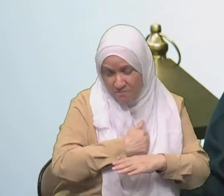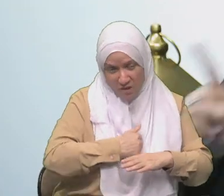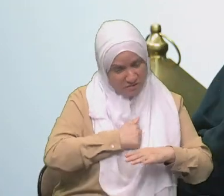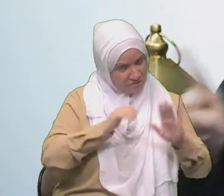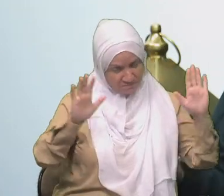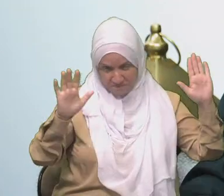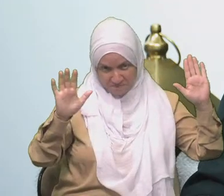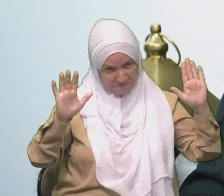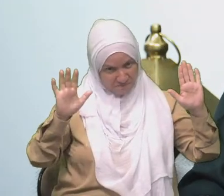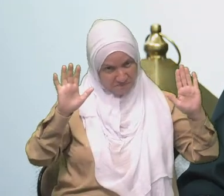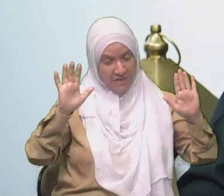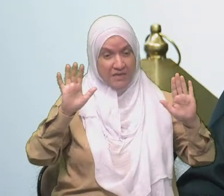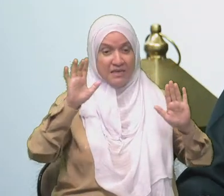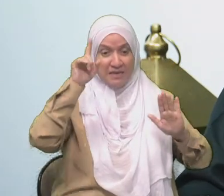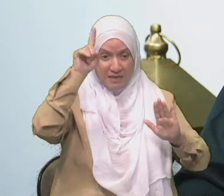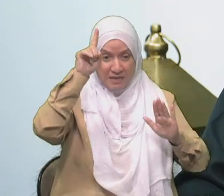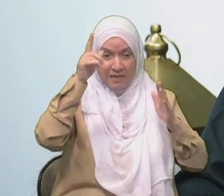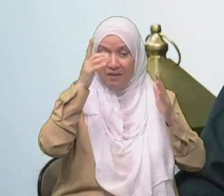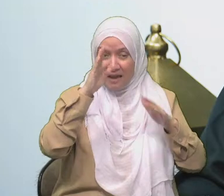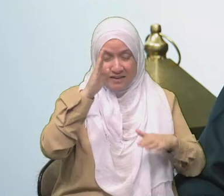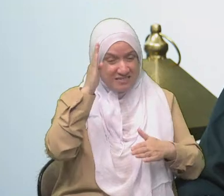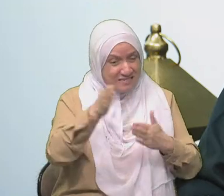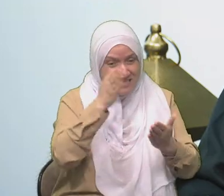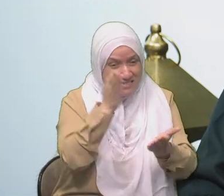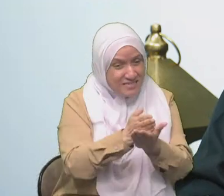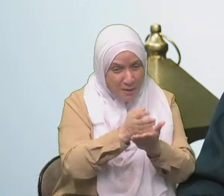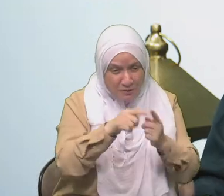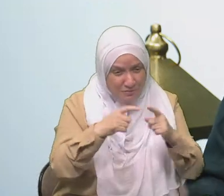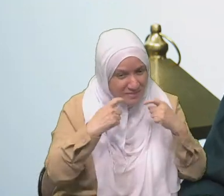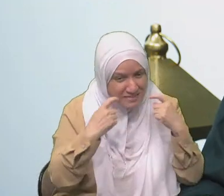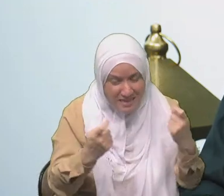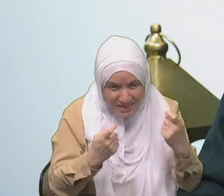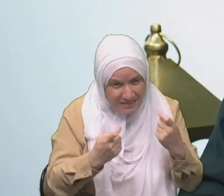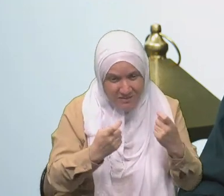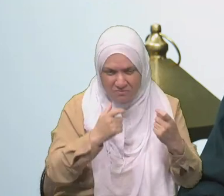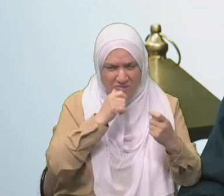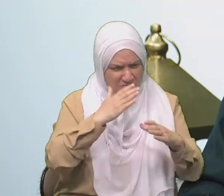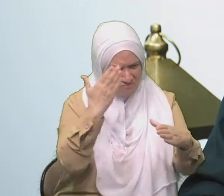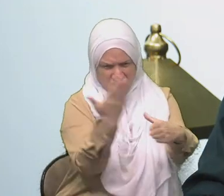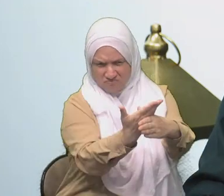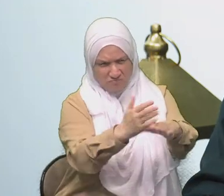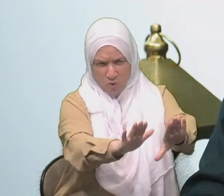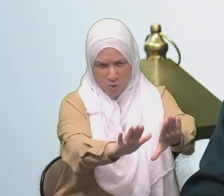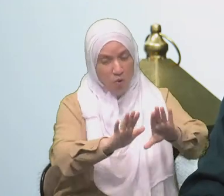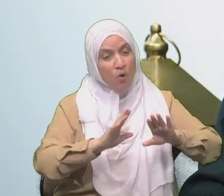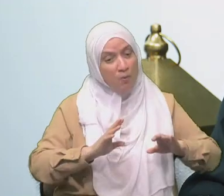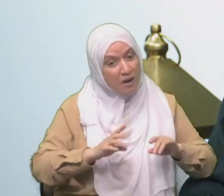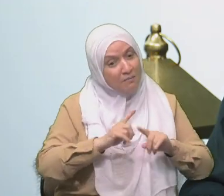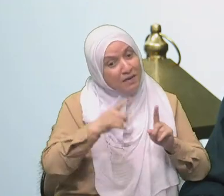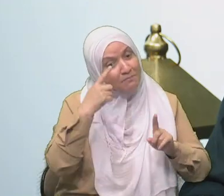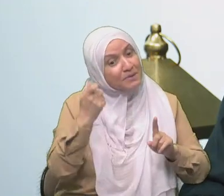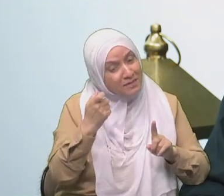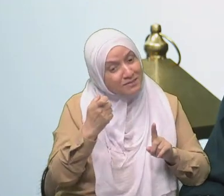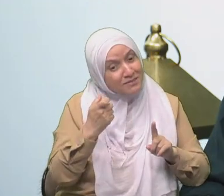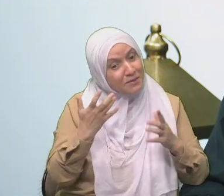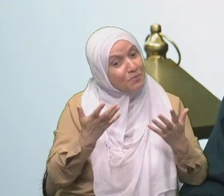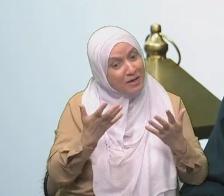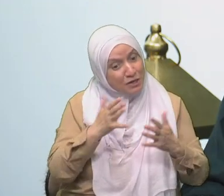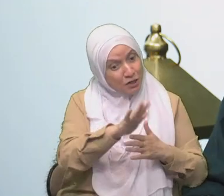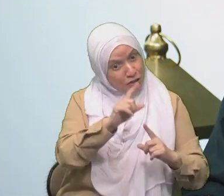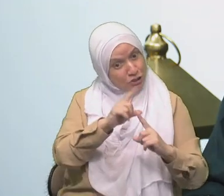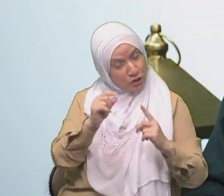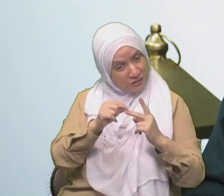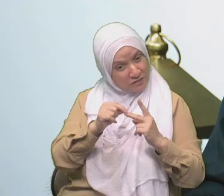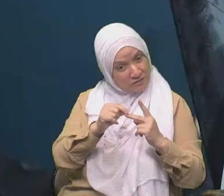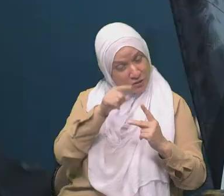sinning. That's your choice as a Muslim, as a person, as a human being. But the one who turns back to Allah subhanahu wa ta'ala will never be disappointed. Sheikh, adding to this